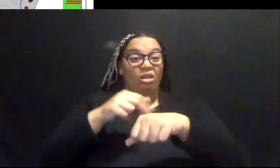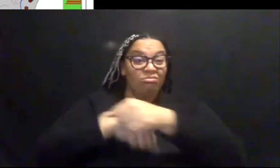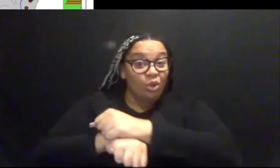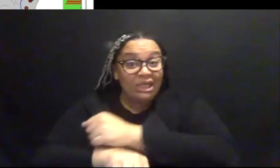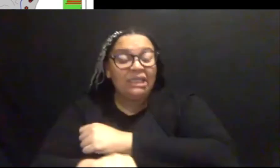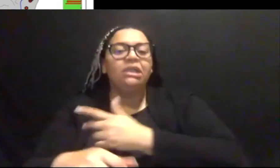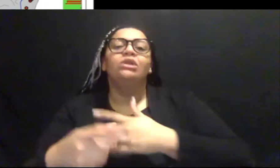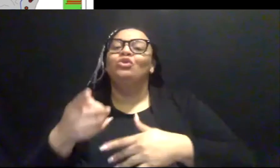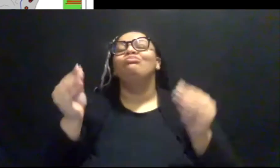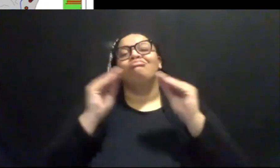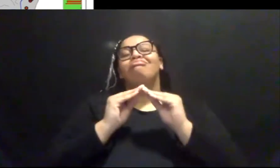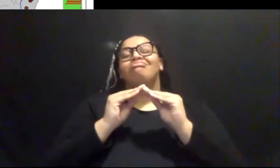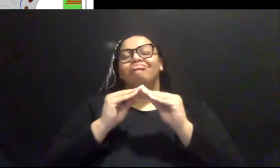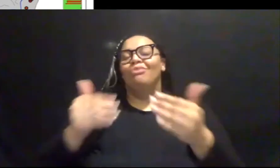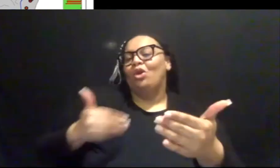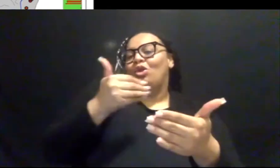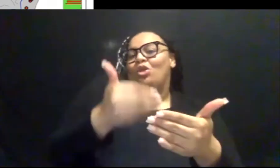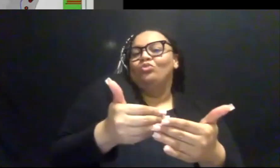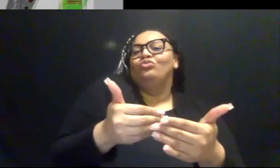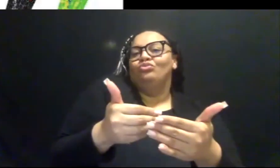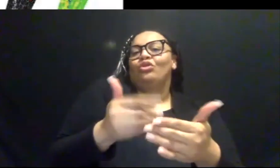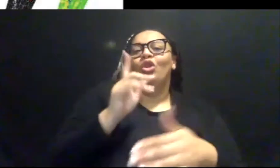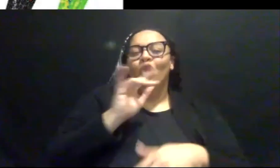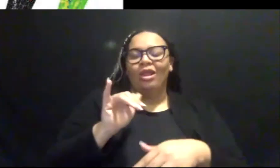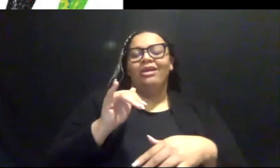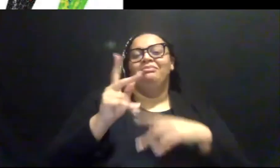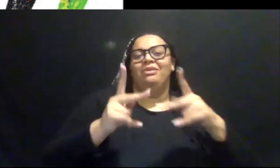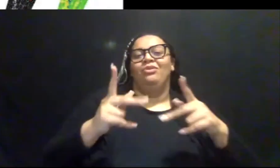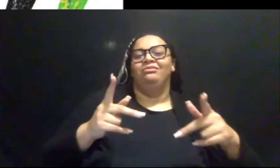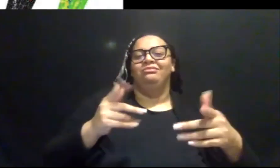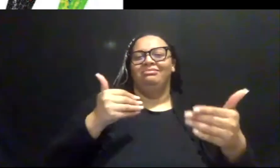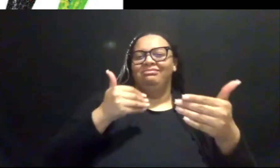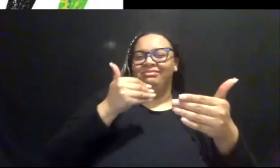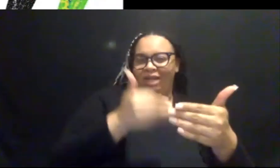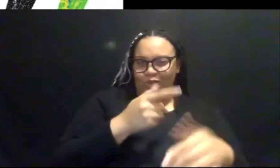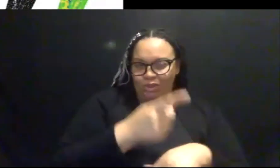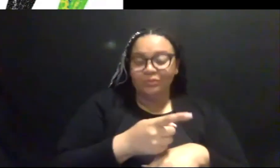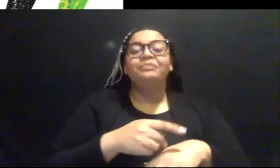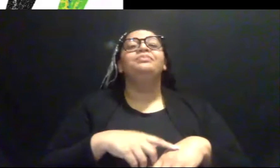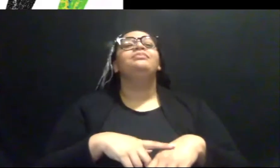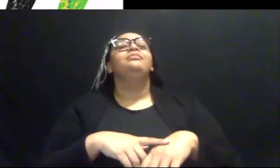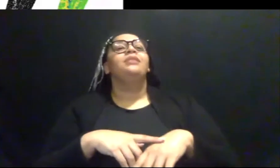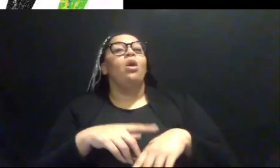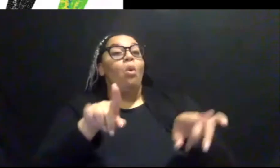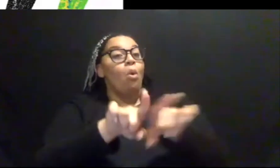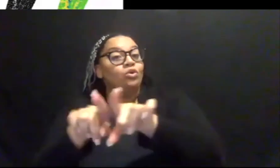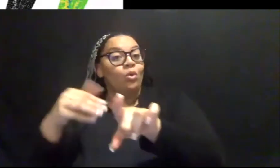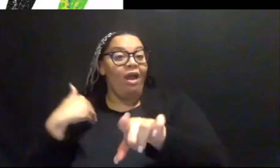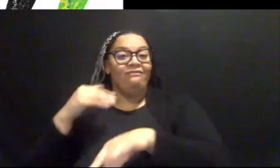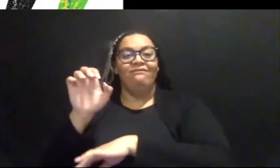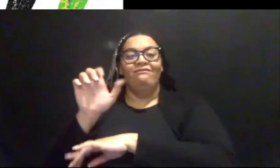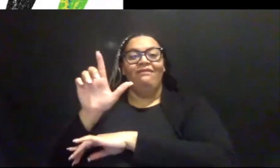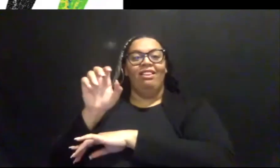closely related to the animals that are closer in proximity to you. Okay. And then we also thought, well, there are elevational preferences for some